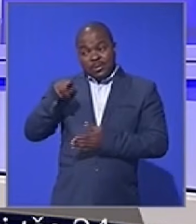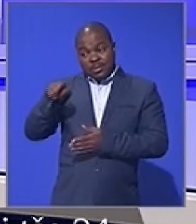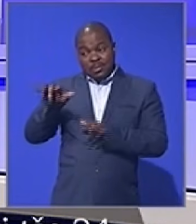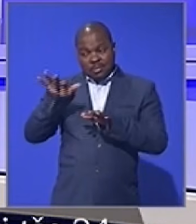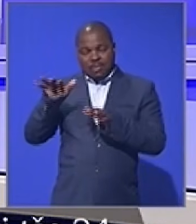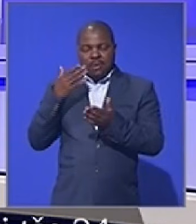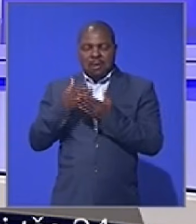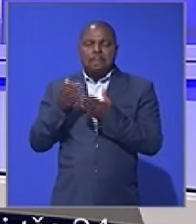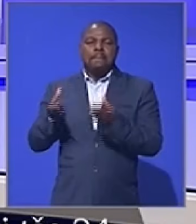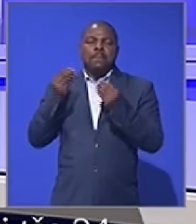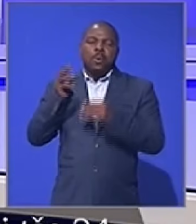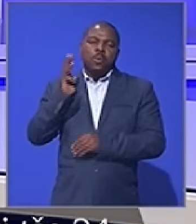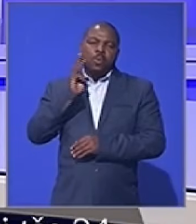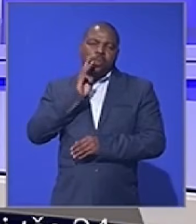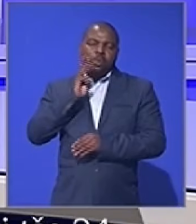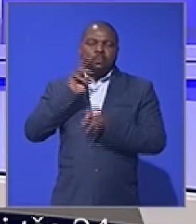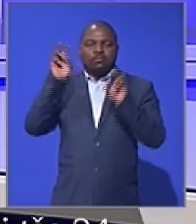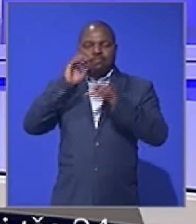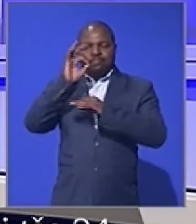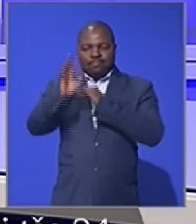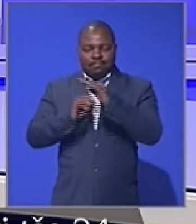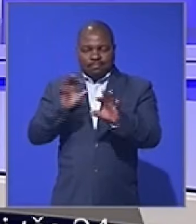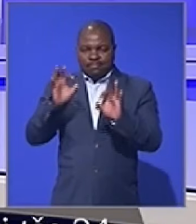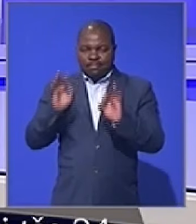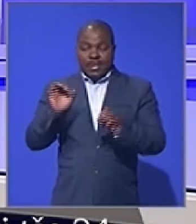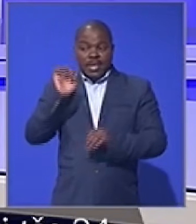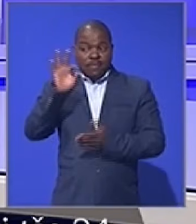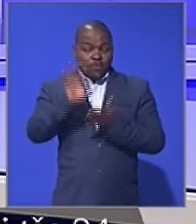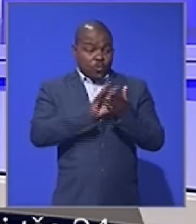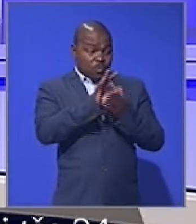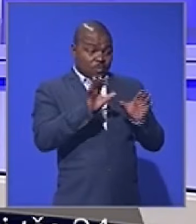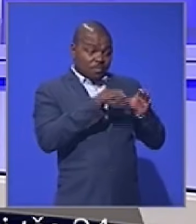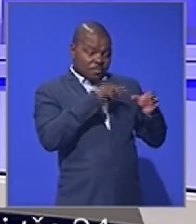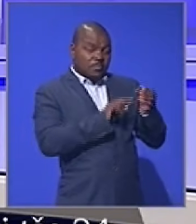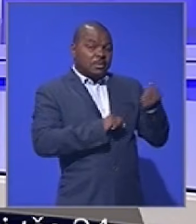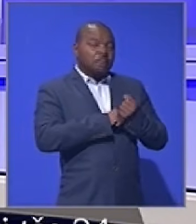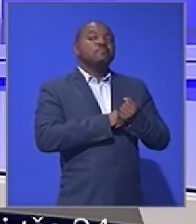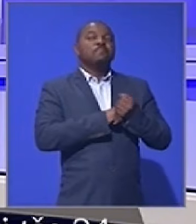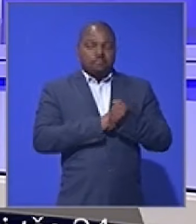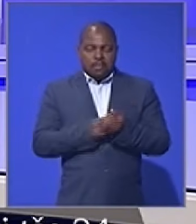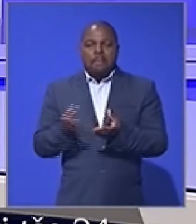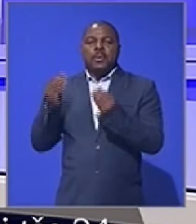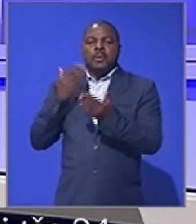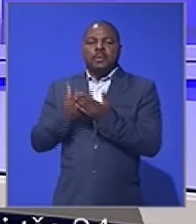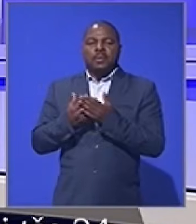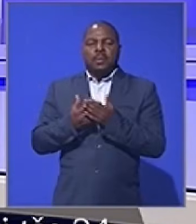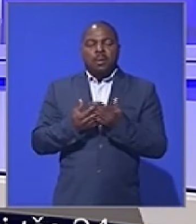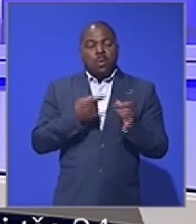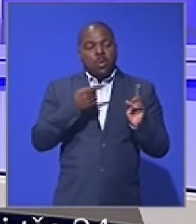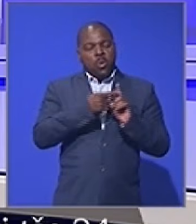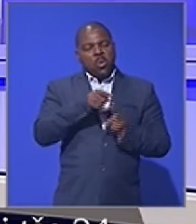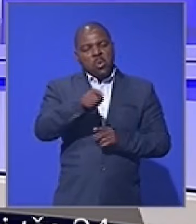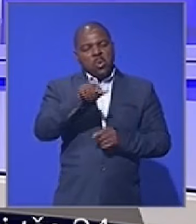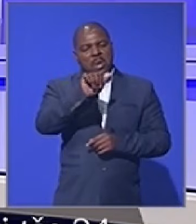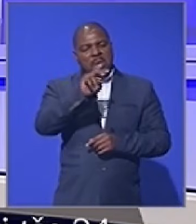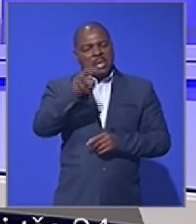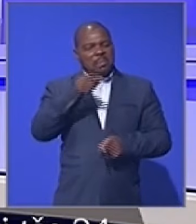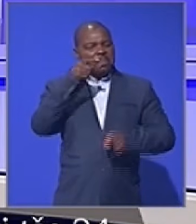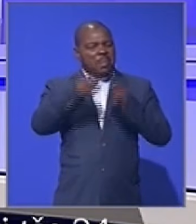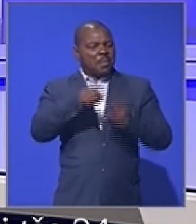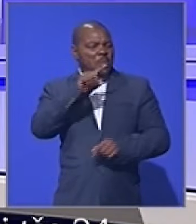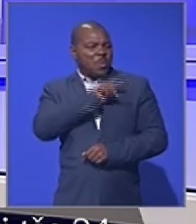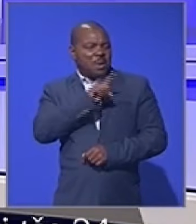40 ka letšatši ge ba ka kgetha EFF. Malema o sotše mmušo wa bjale ka go se hlokomele dinyakwa tša